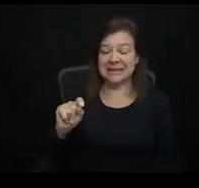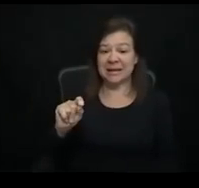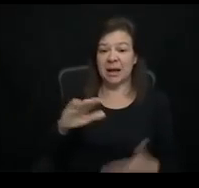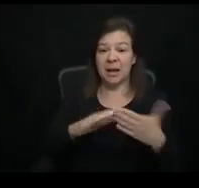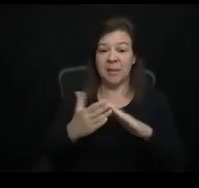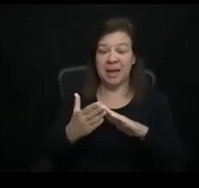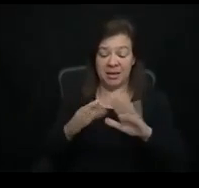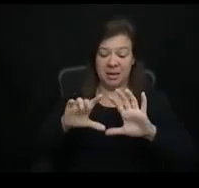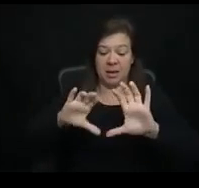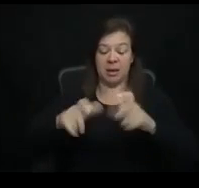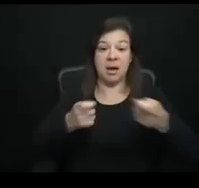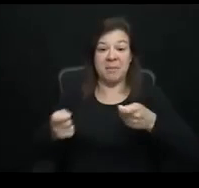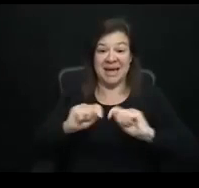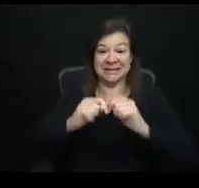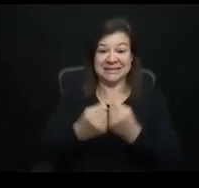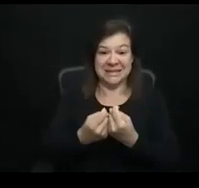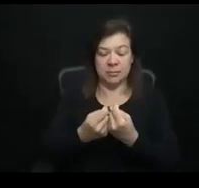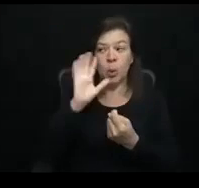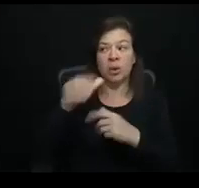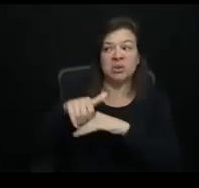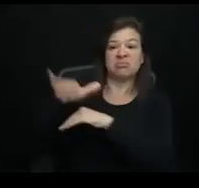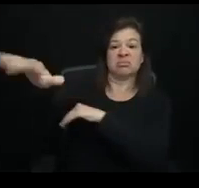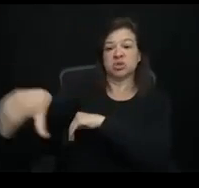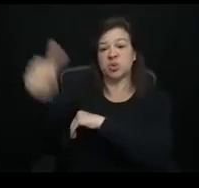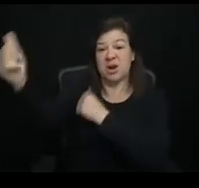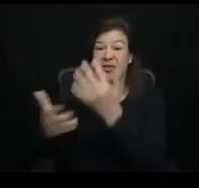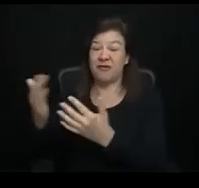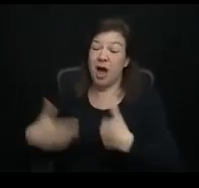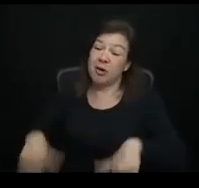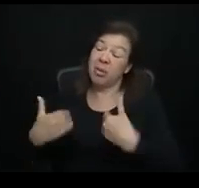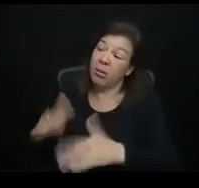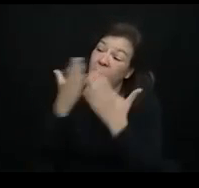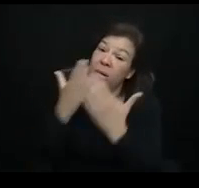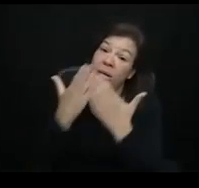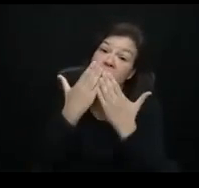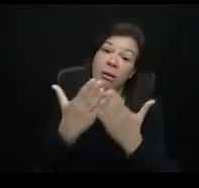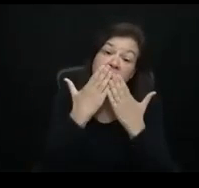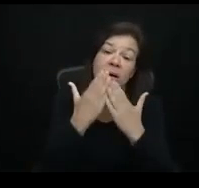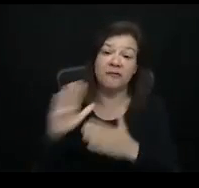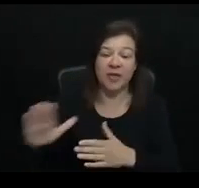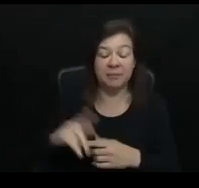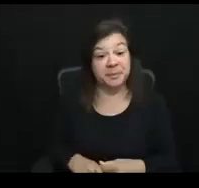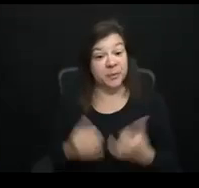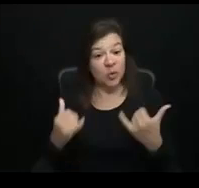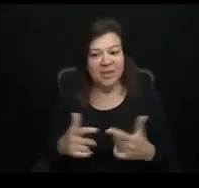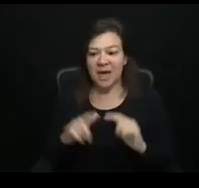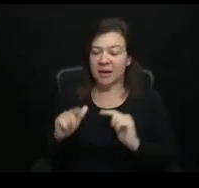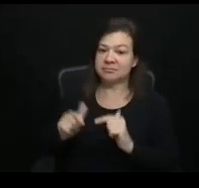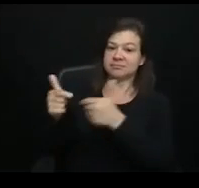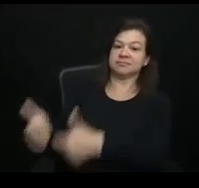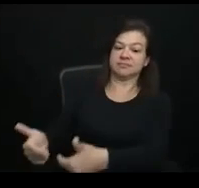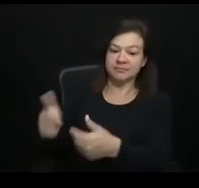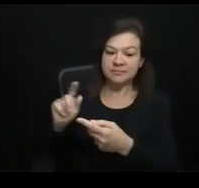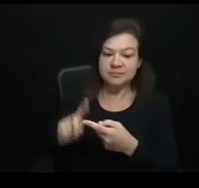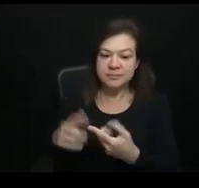but I really want them to hear that we're very appreciative of what they've done. So with that, Jennifer, I'll turn it back to you.